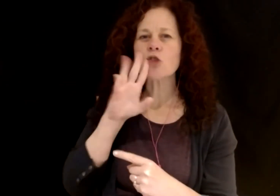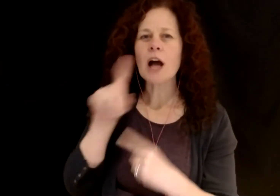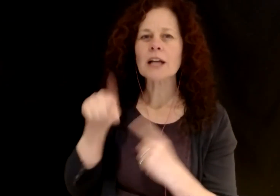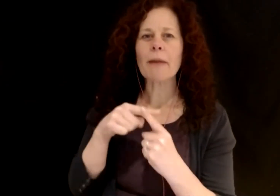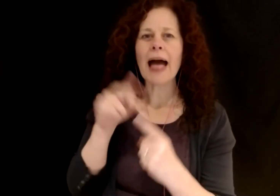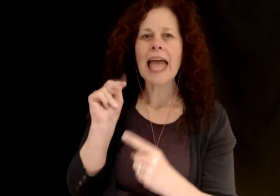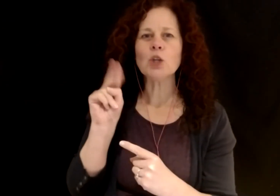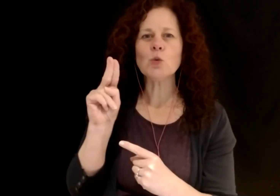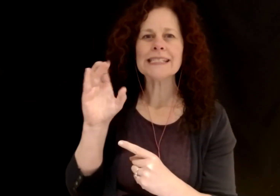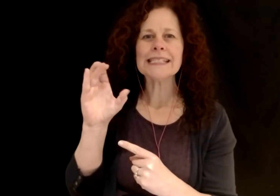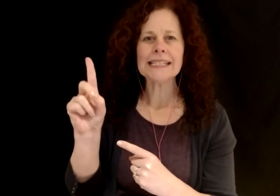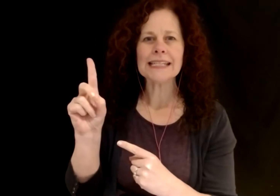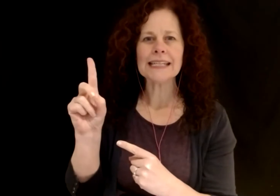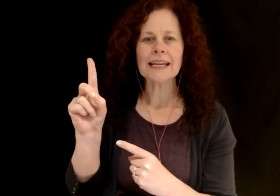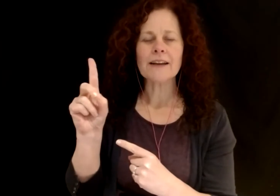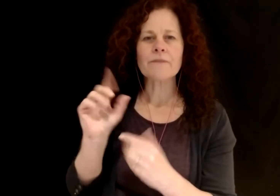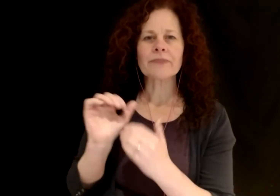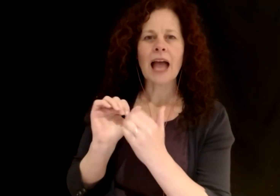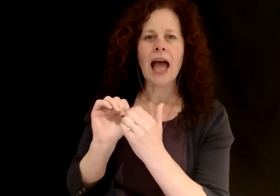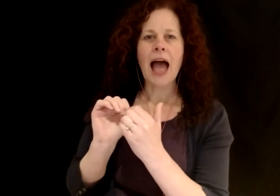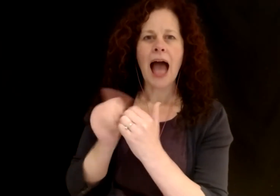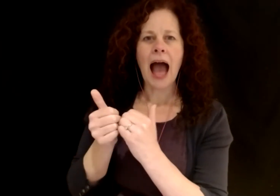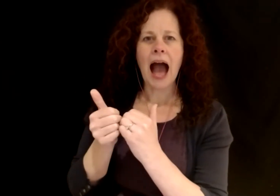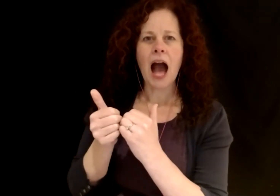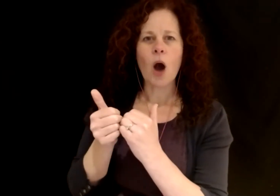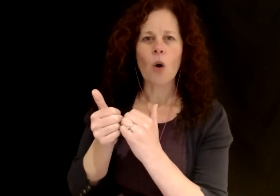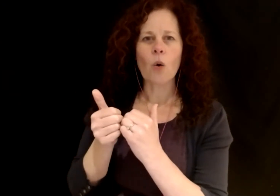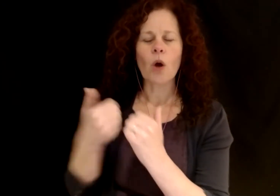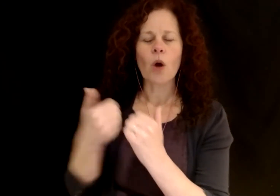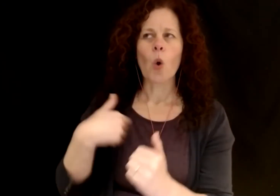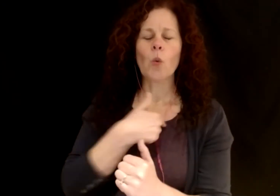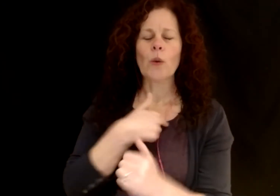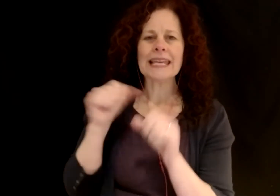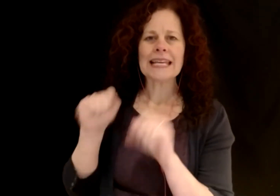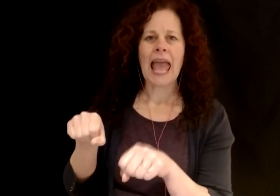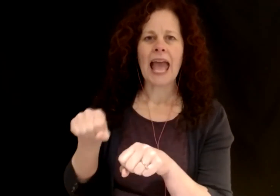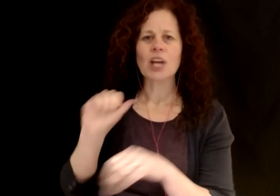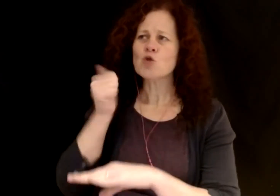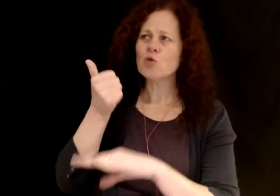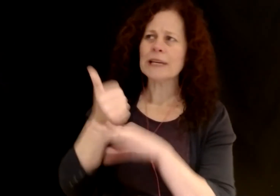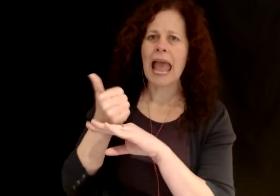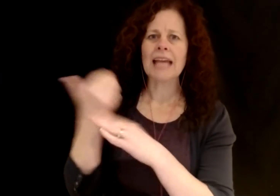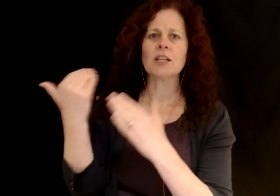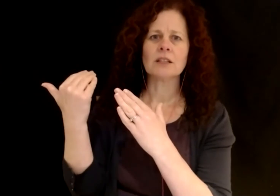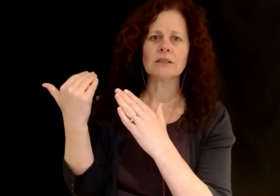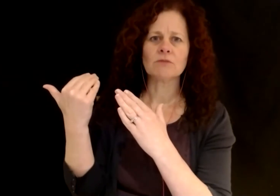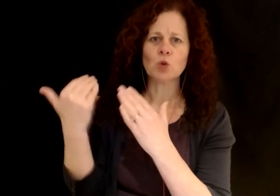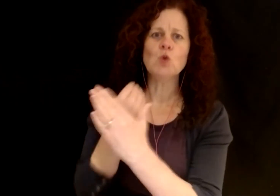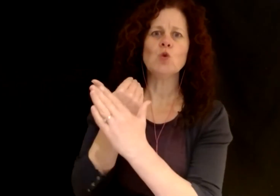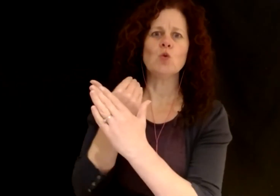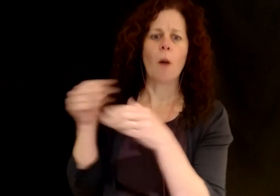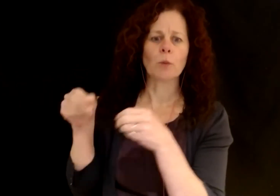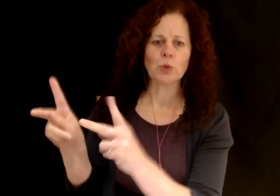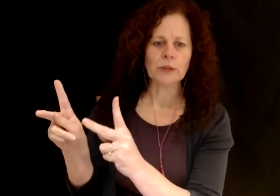AUCD, to think about how we might be able to really create new opportunities. We need to be